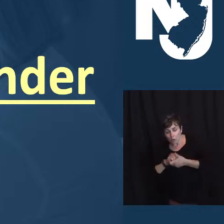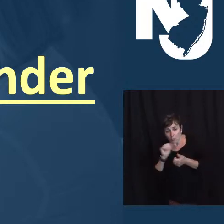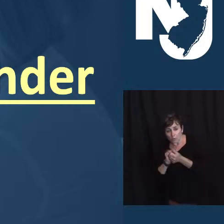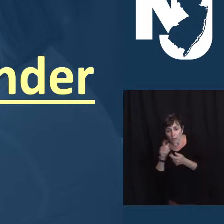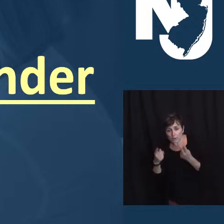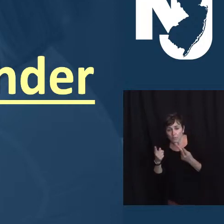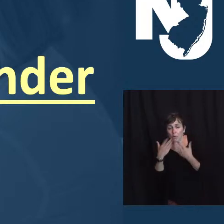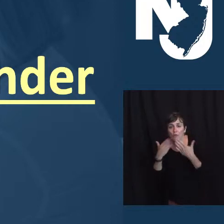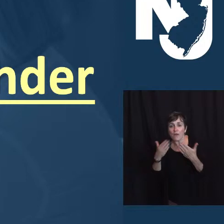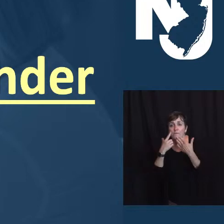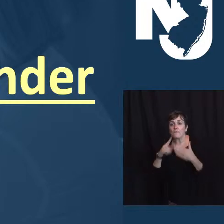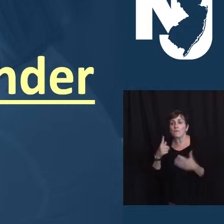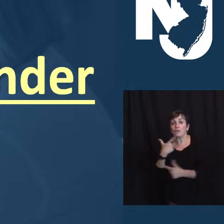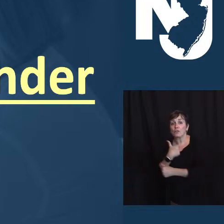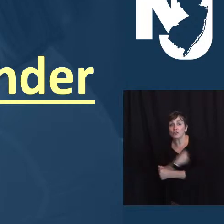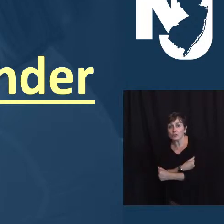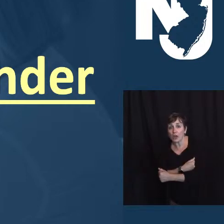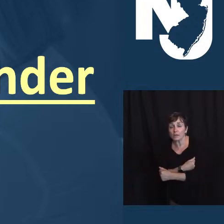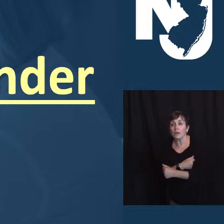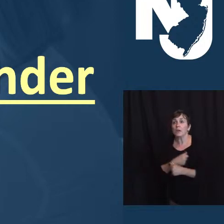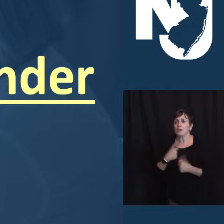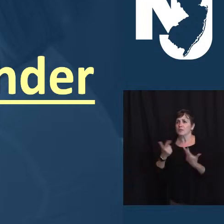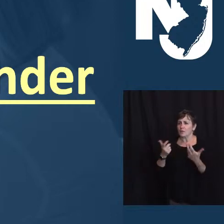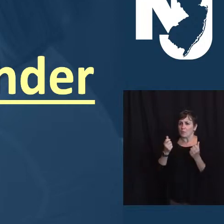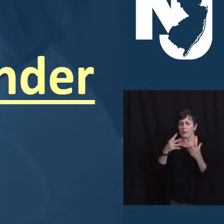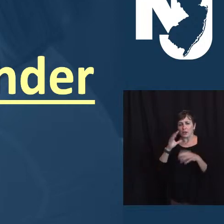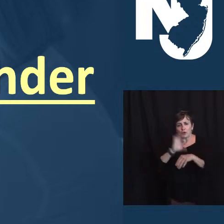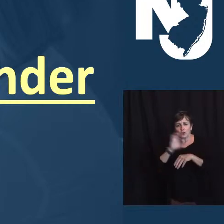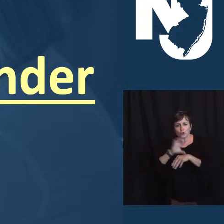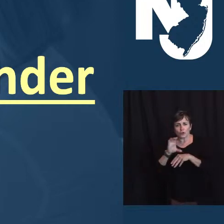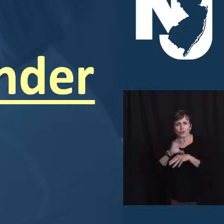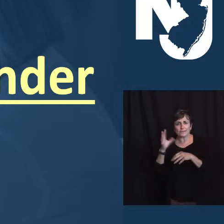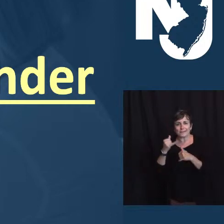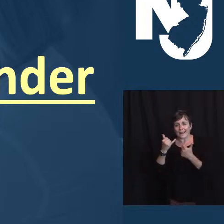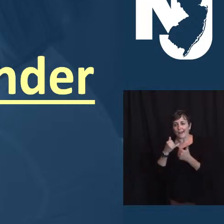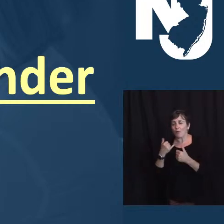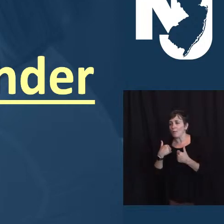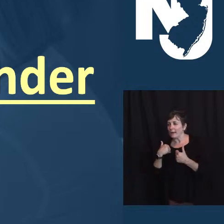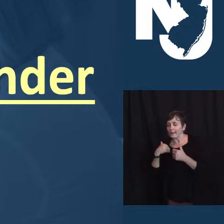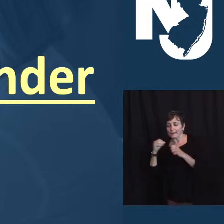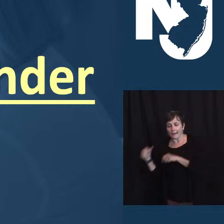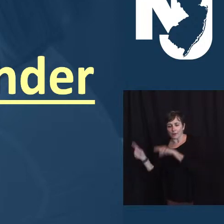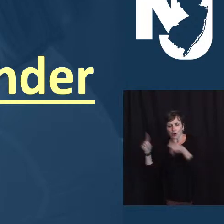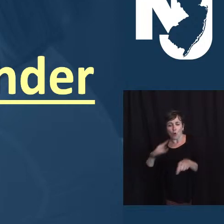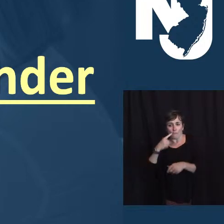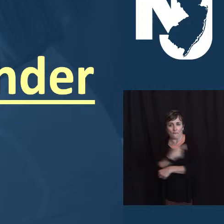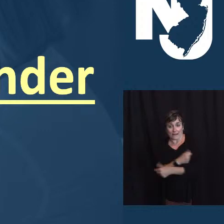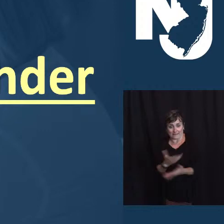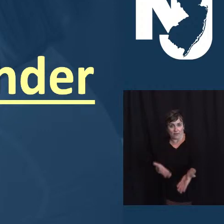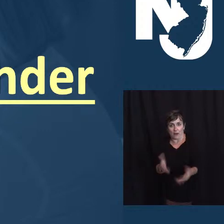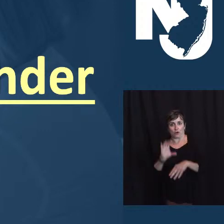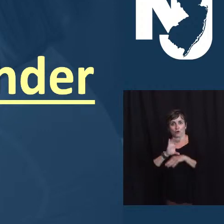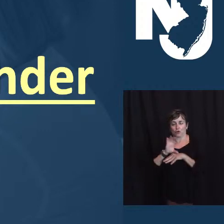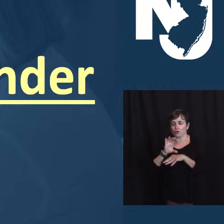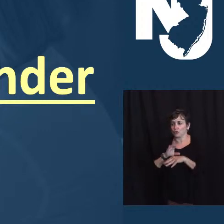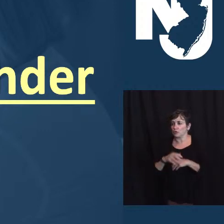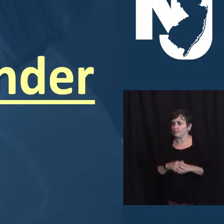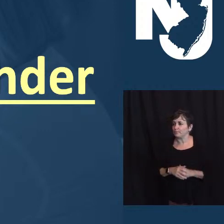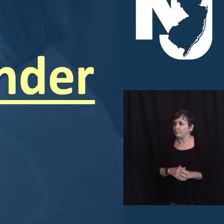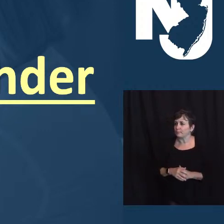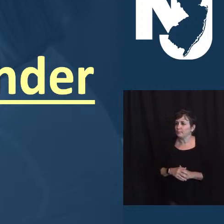houses of worship into houses of health. And I know, Judy, you were at several of those over the weekend. I know Tammy